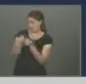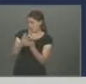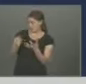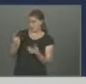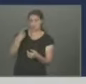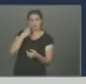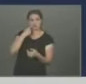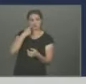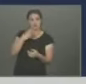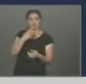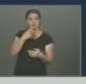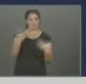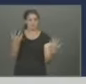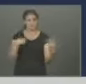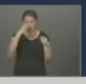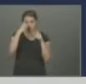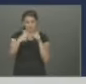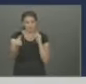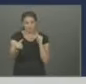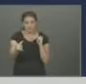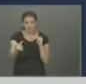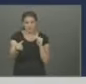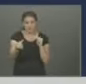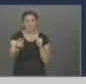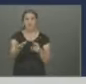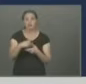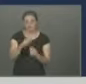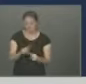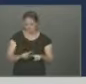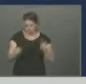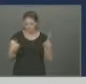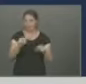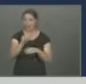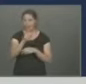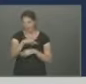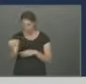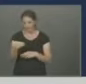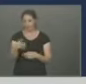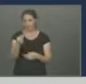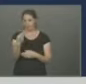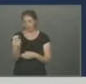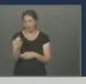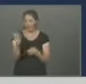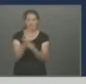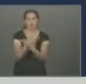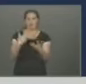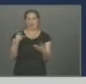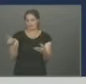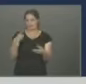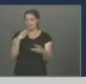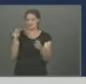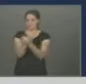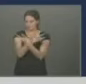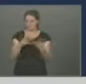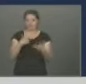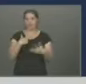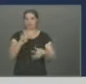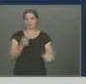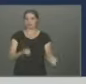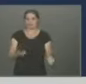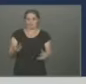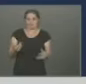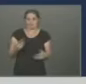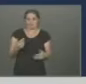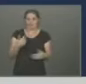my opponent just said, including the words but and the. It was an information-free,